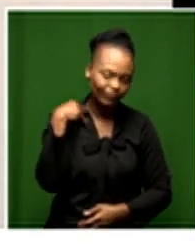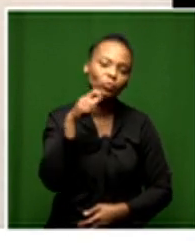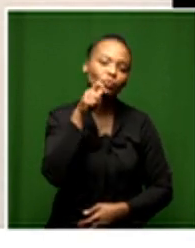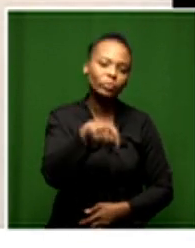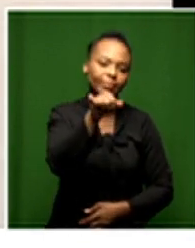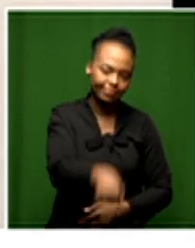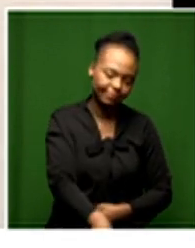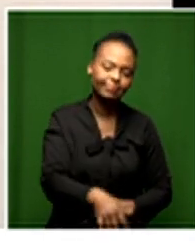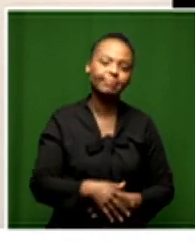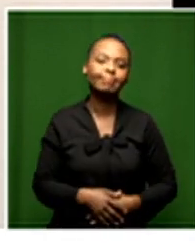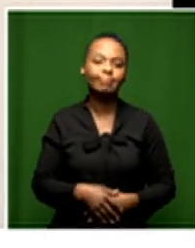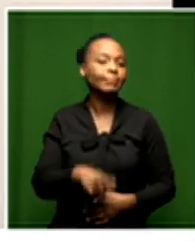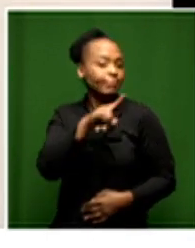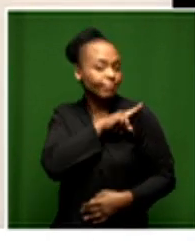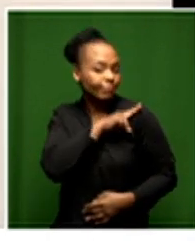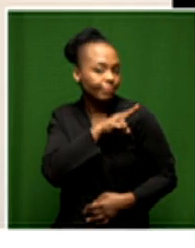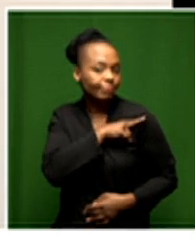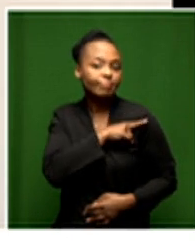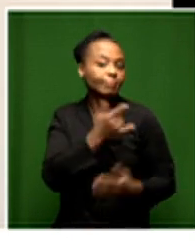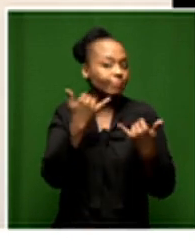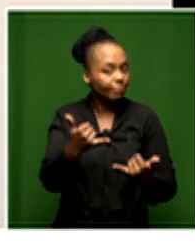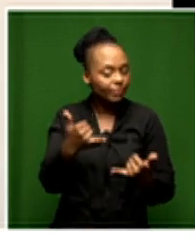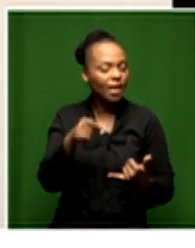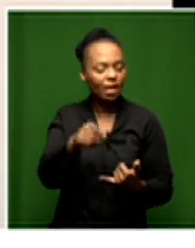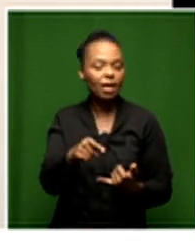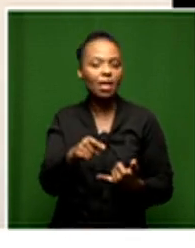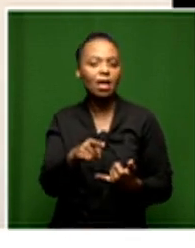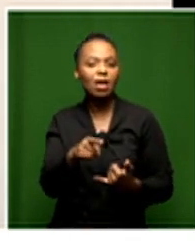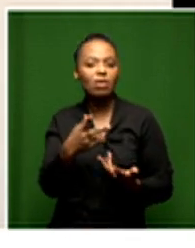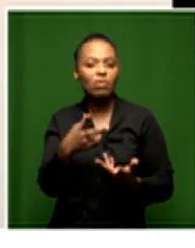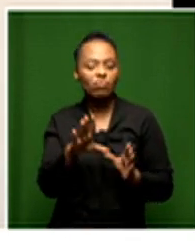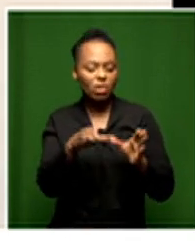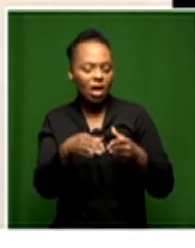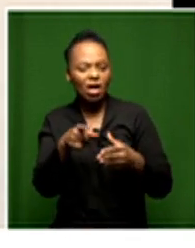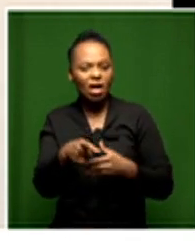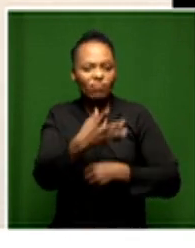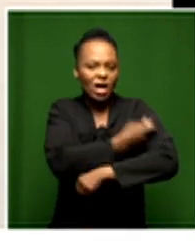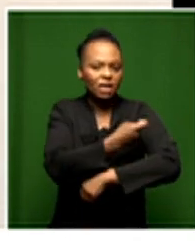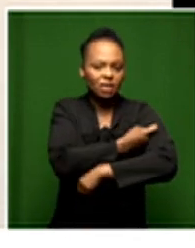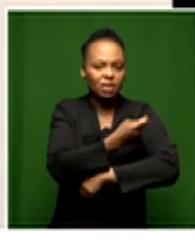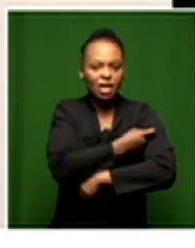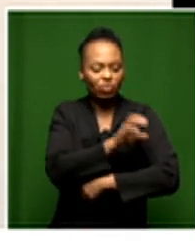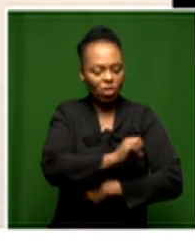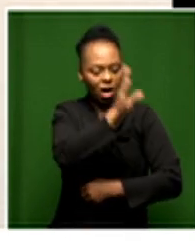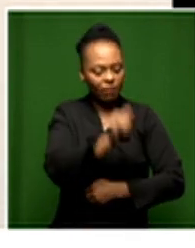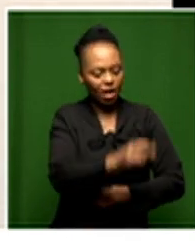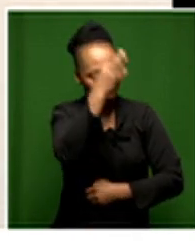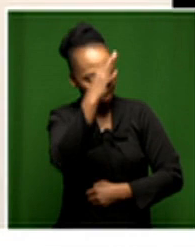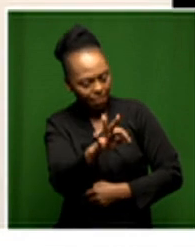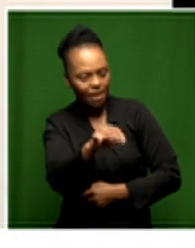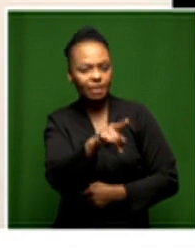for the moment. And that's why all the rollout vaccination campaign strategy of the South African